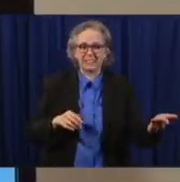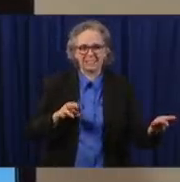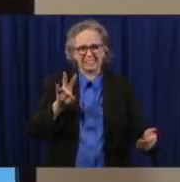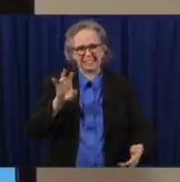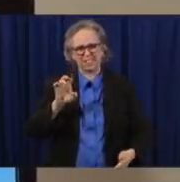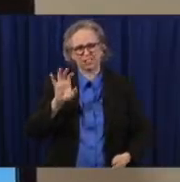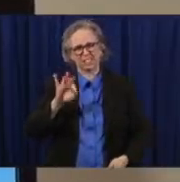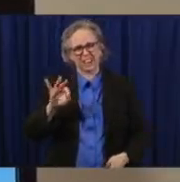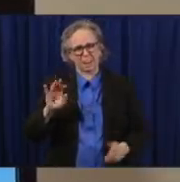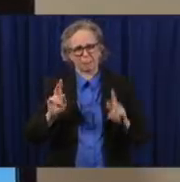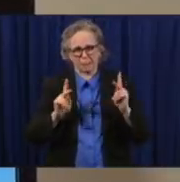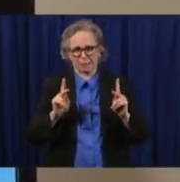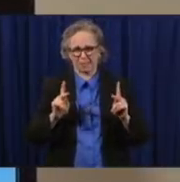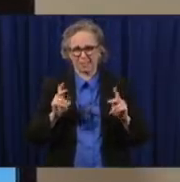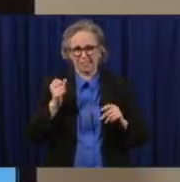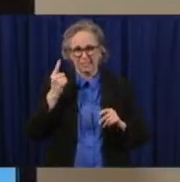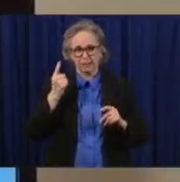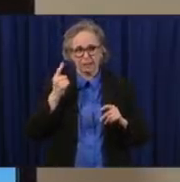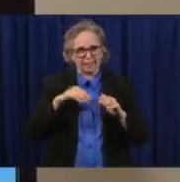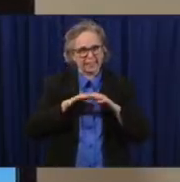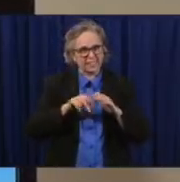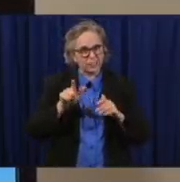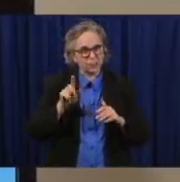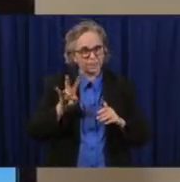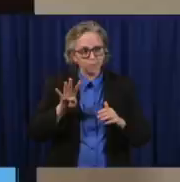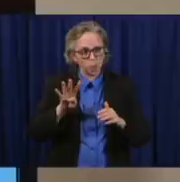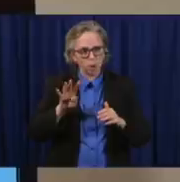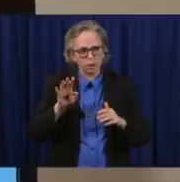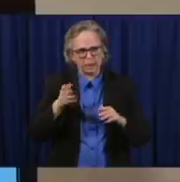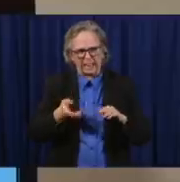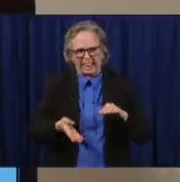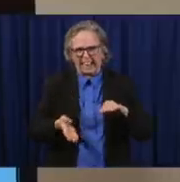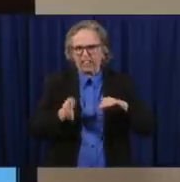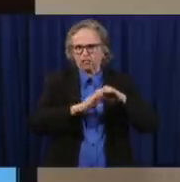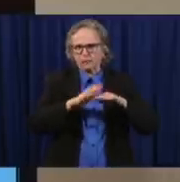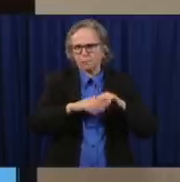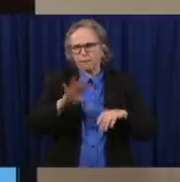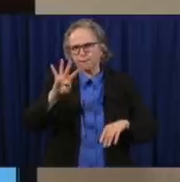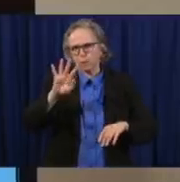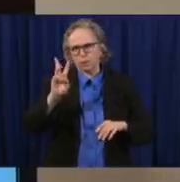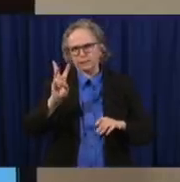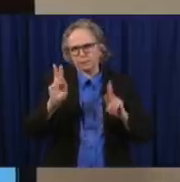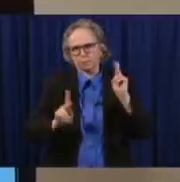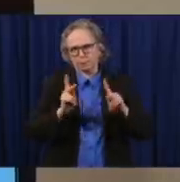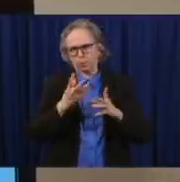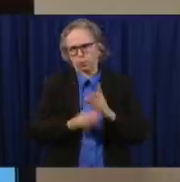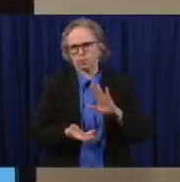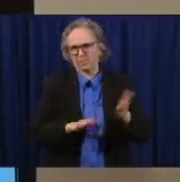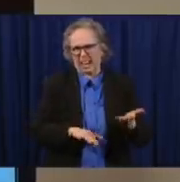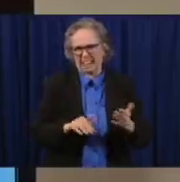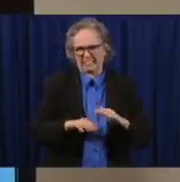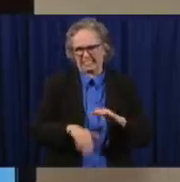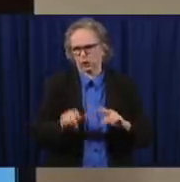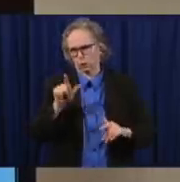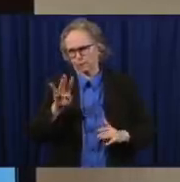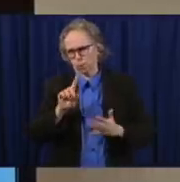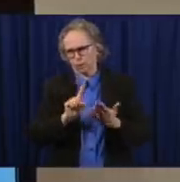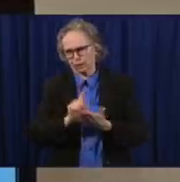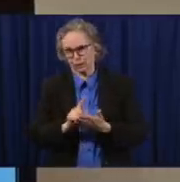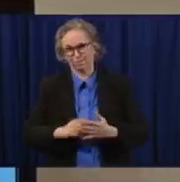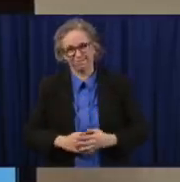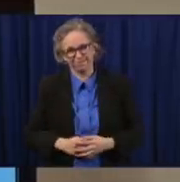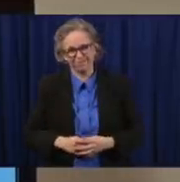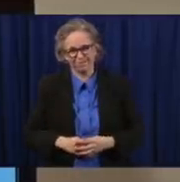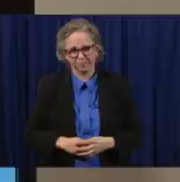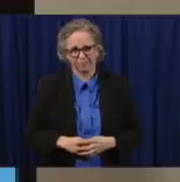increased 46 that we've learned about since yesterday. What is notable here is we are now at